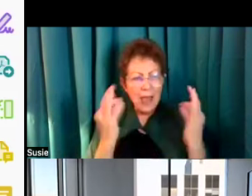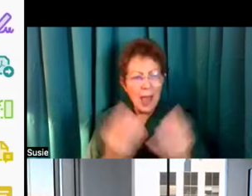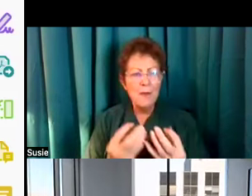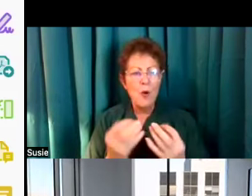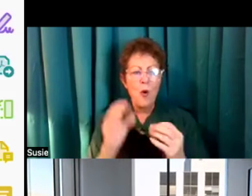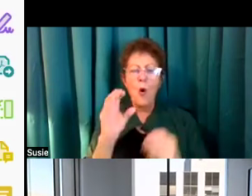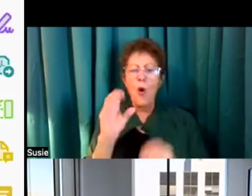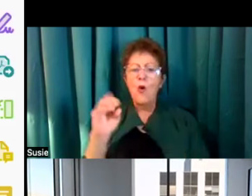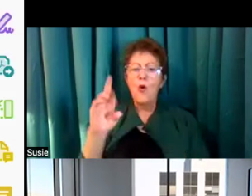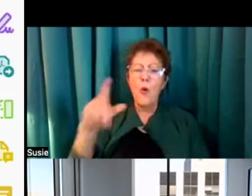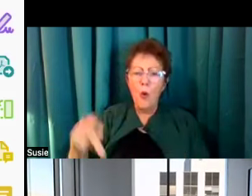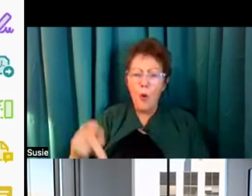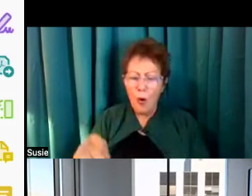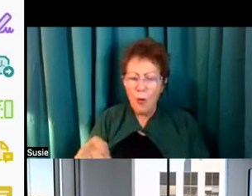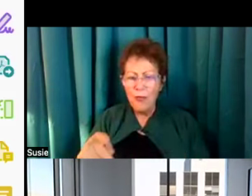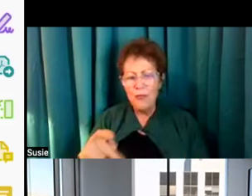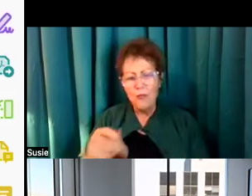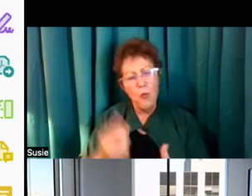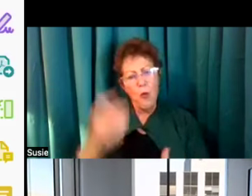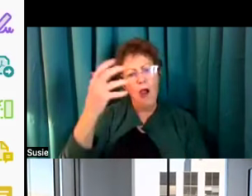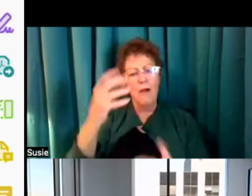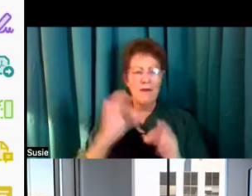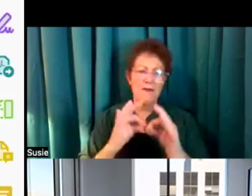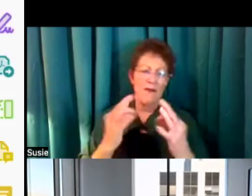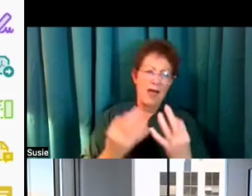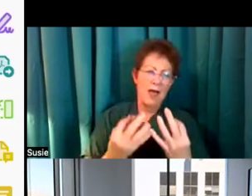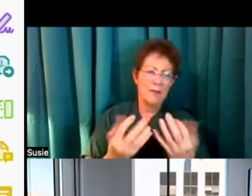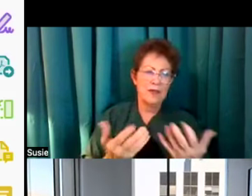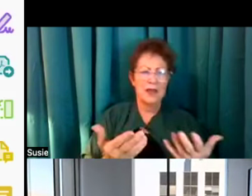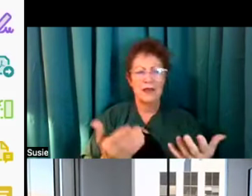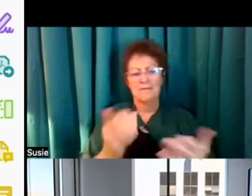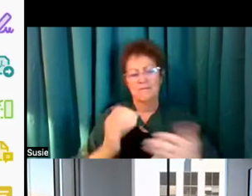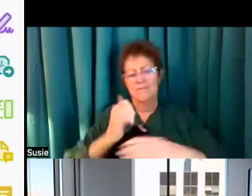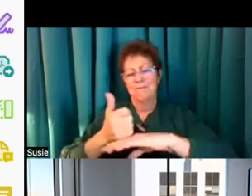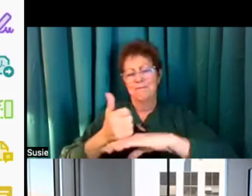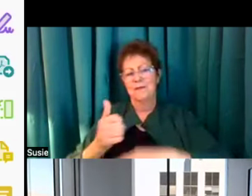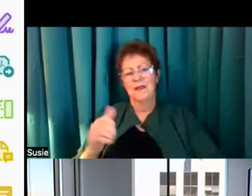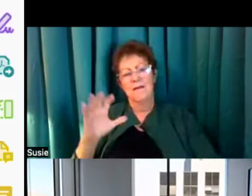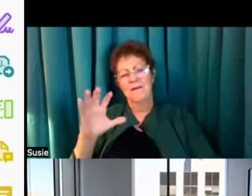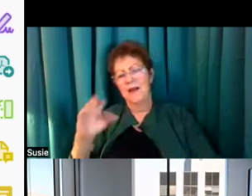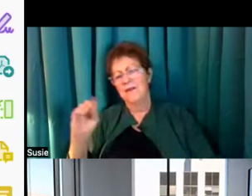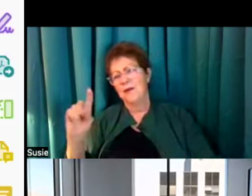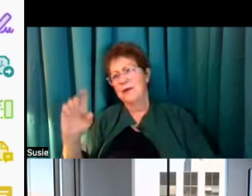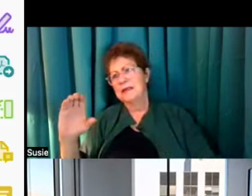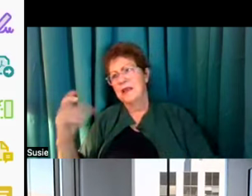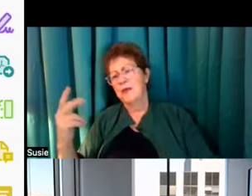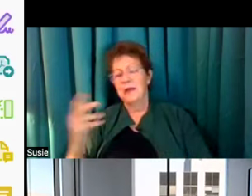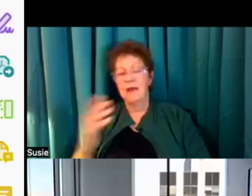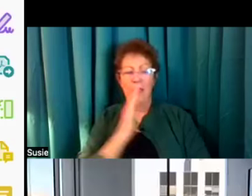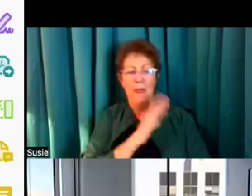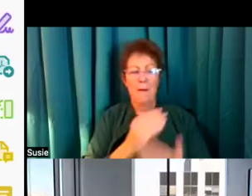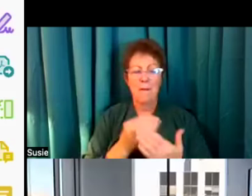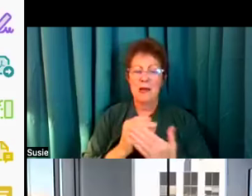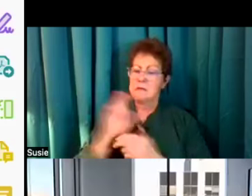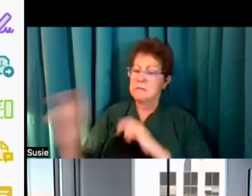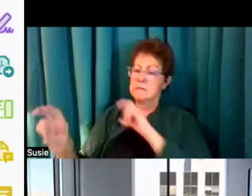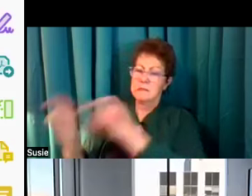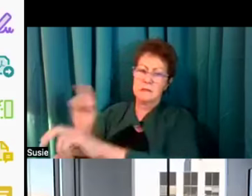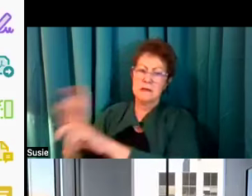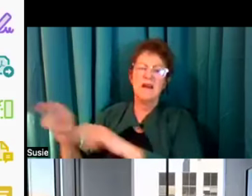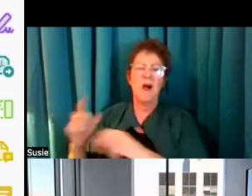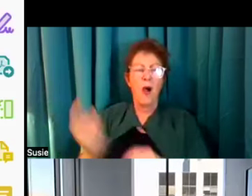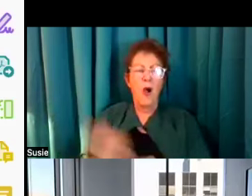corporation. So if a very wealthy family wants to set up a 501c3 and they donate a bunch of their money to it, that's almost